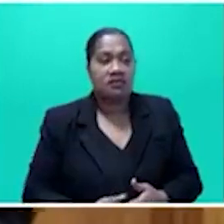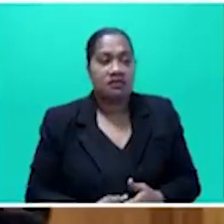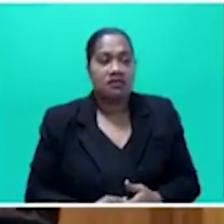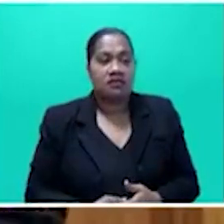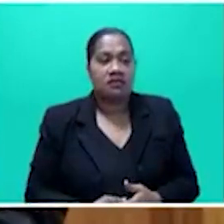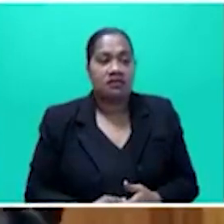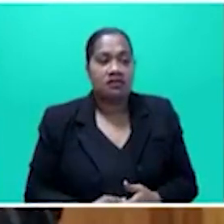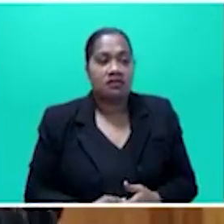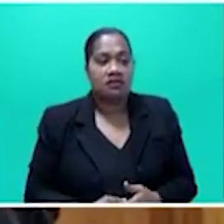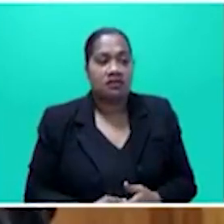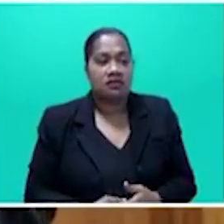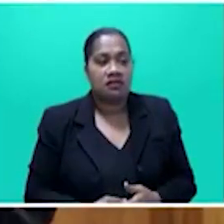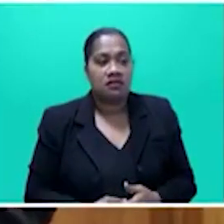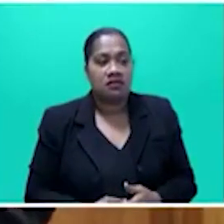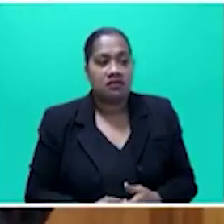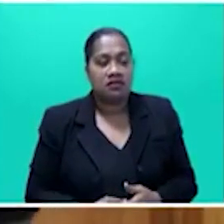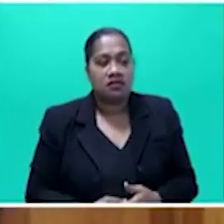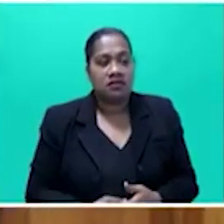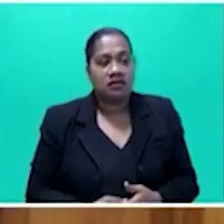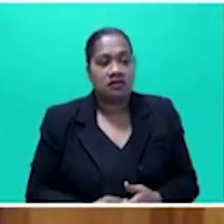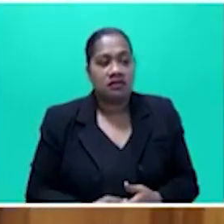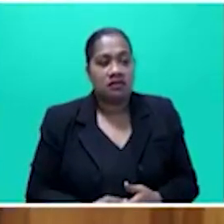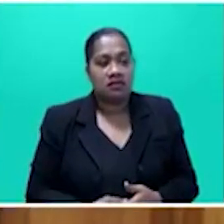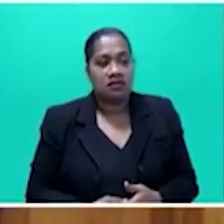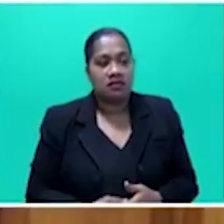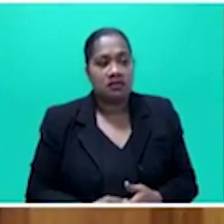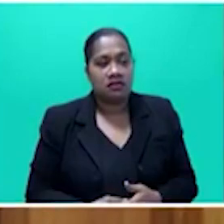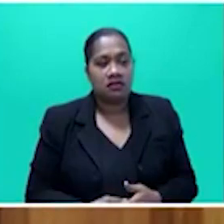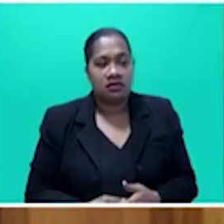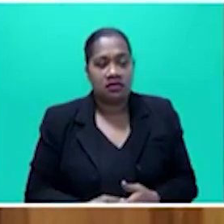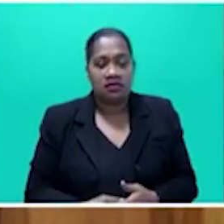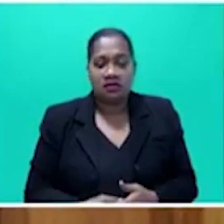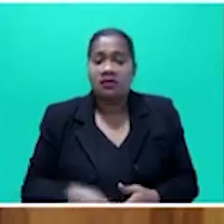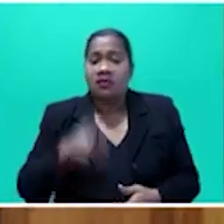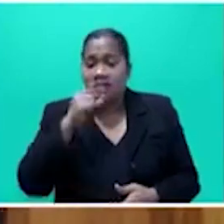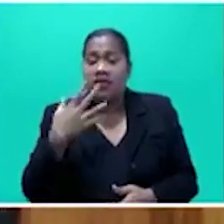Honorable Speaker, can we just have one speaker in this house, please? I'm getting so many speakers.